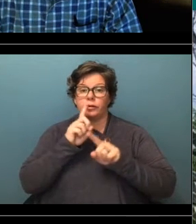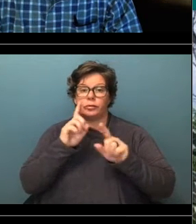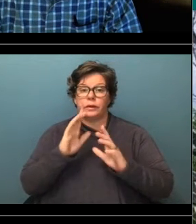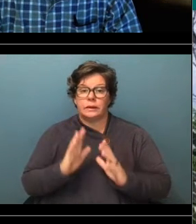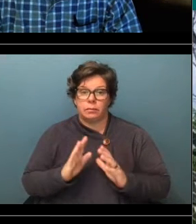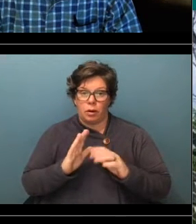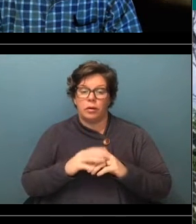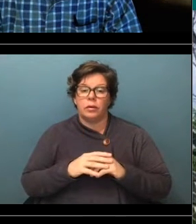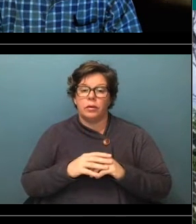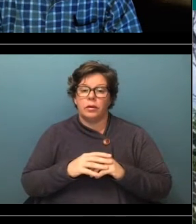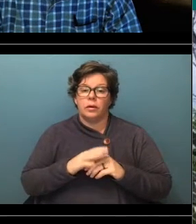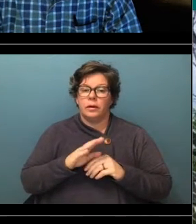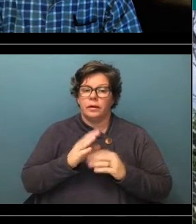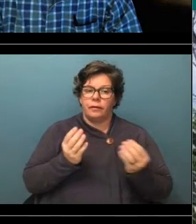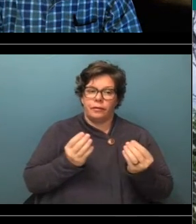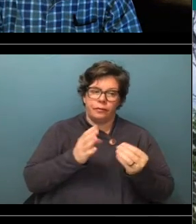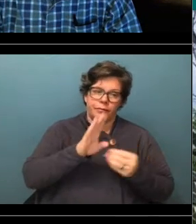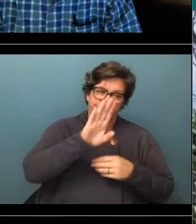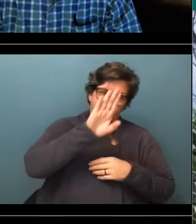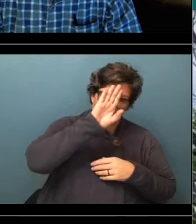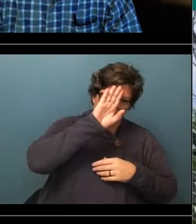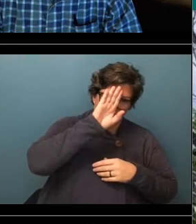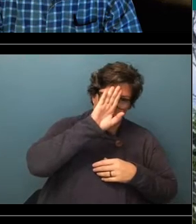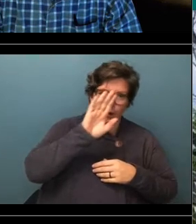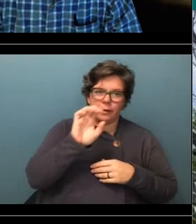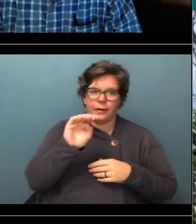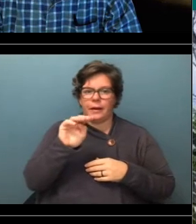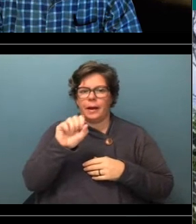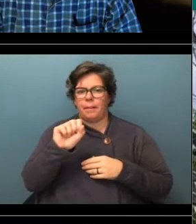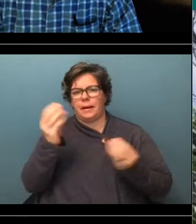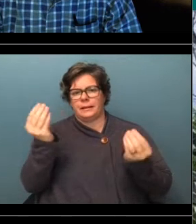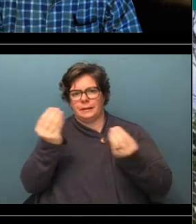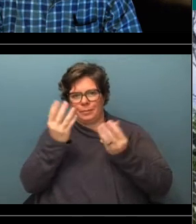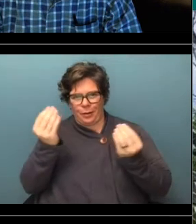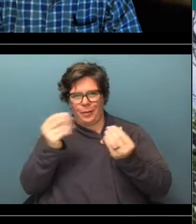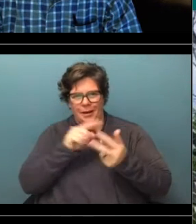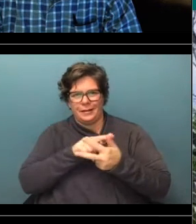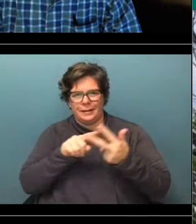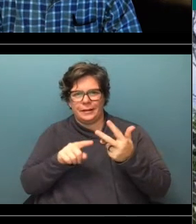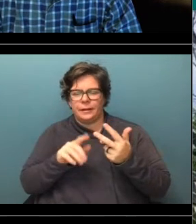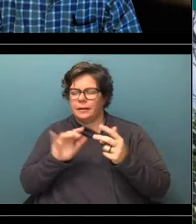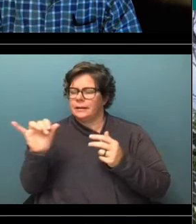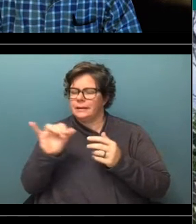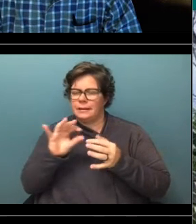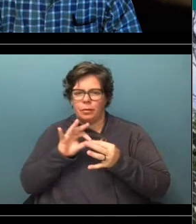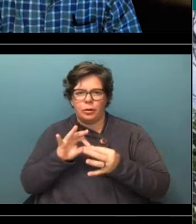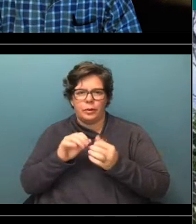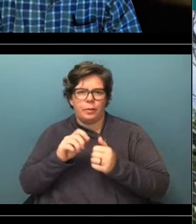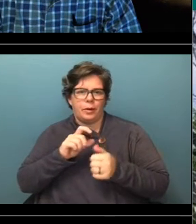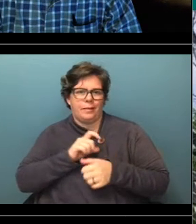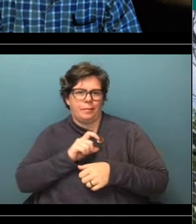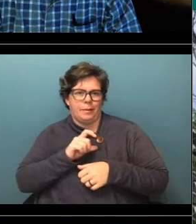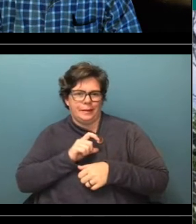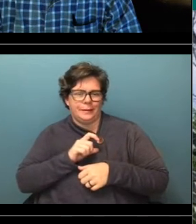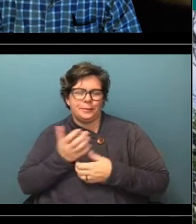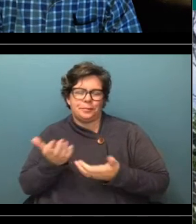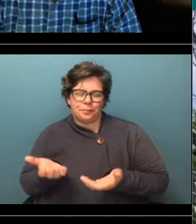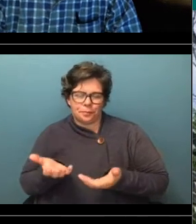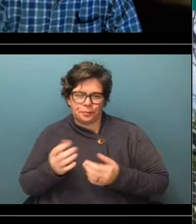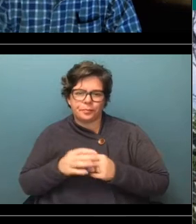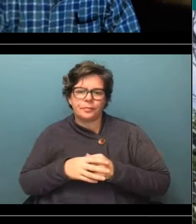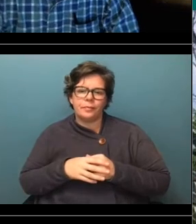system are fire, EMS, and paramedics. Very similar relationships with these guys as with the